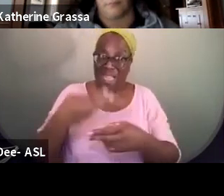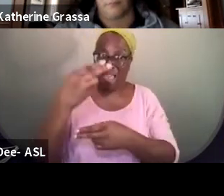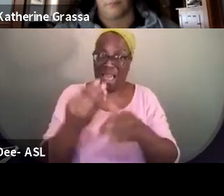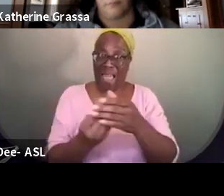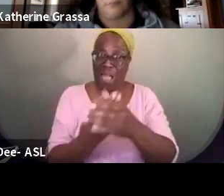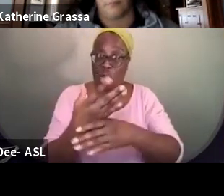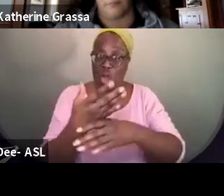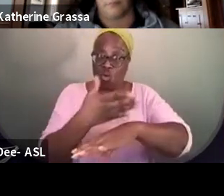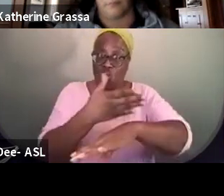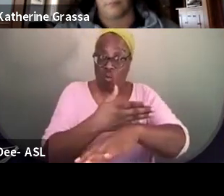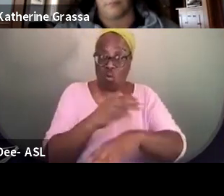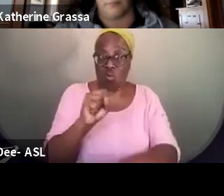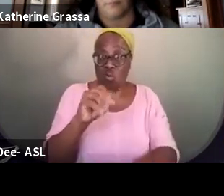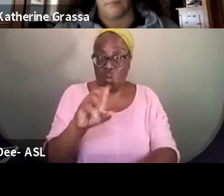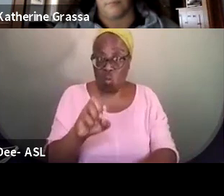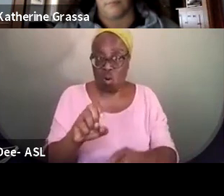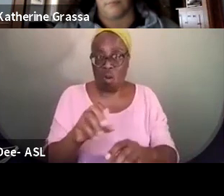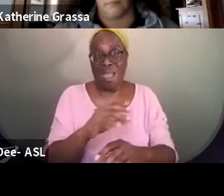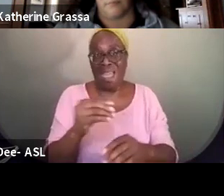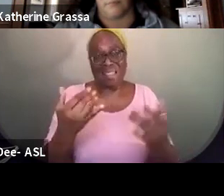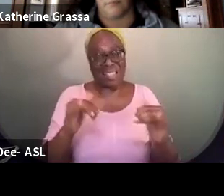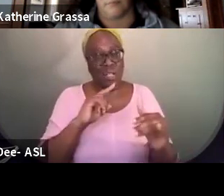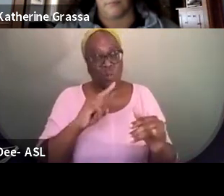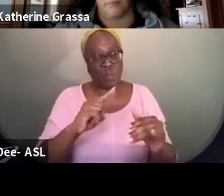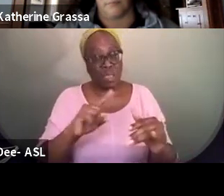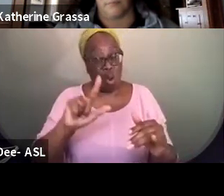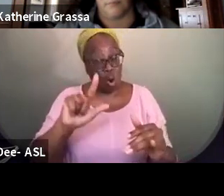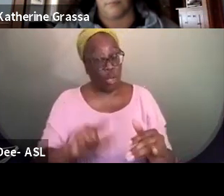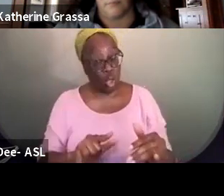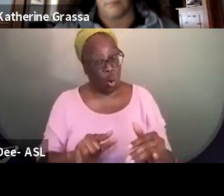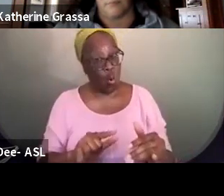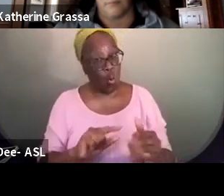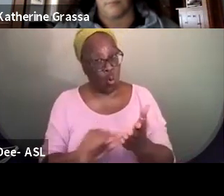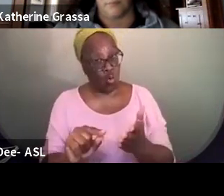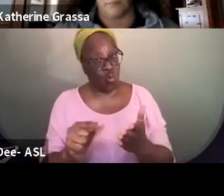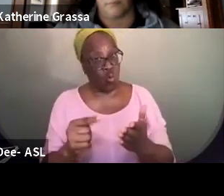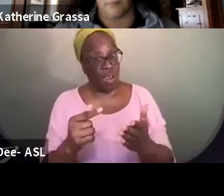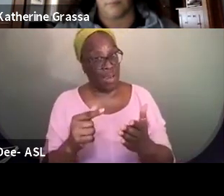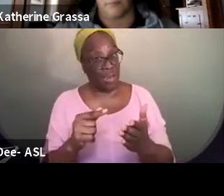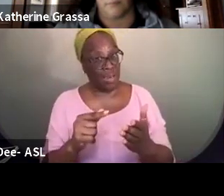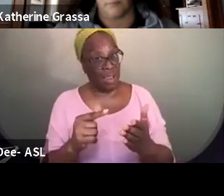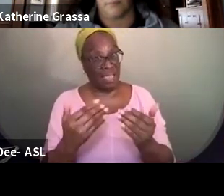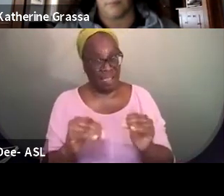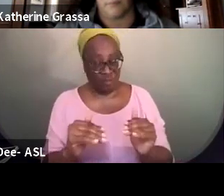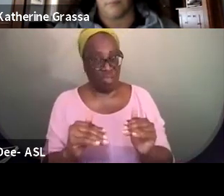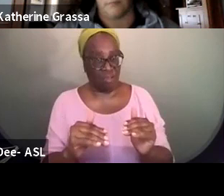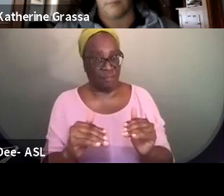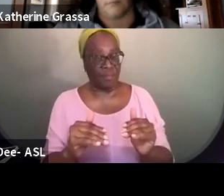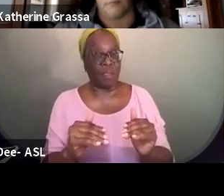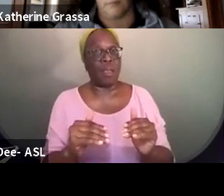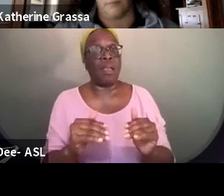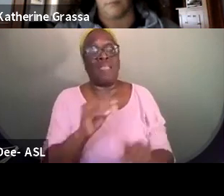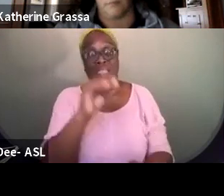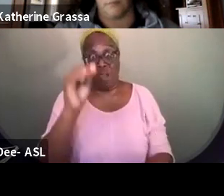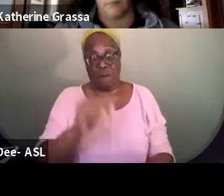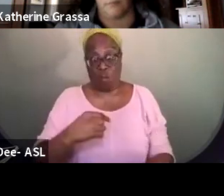not be on grade level, and a low growth score and be way above grade level. Therefore, I do believe